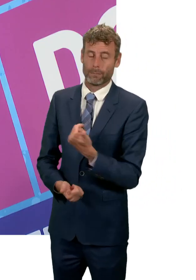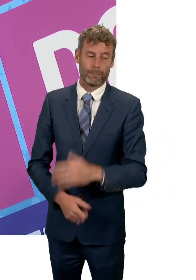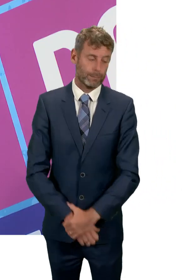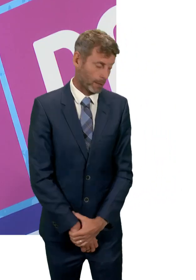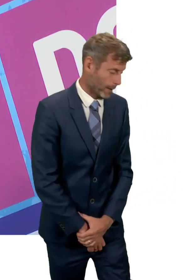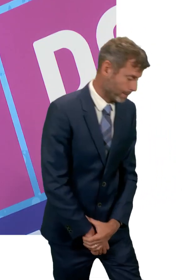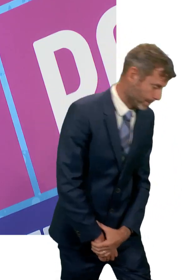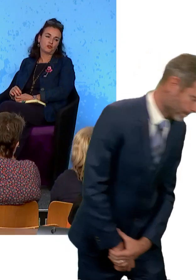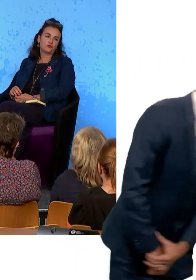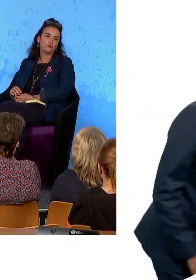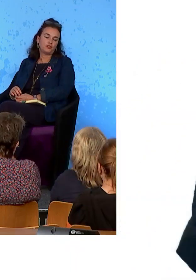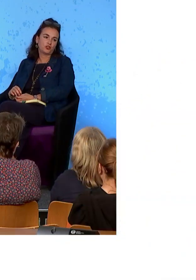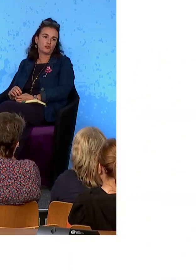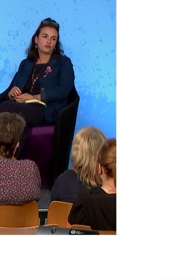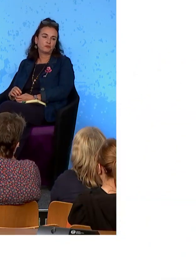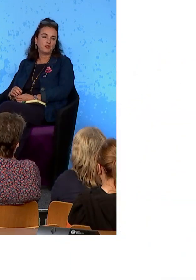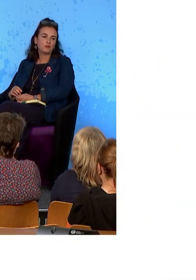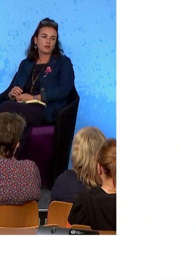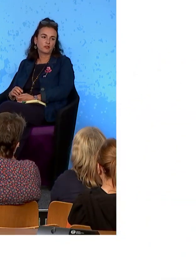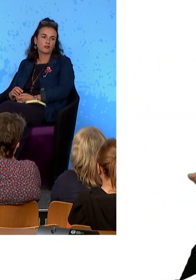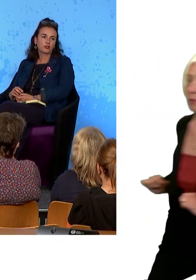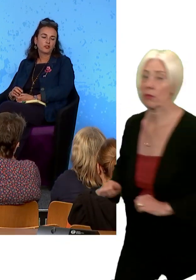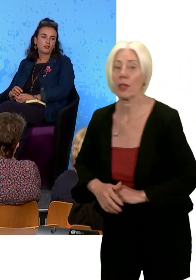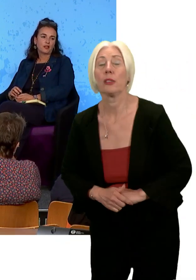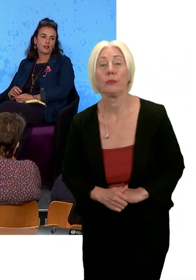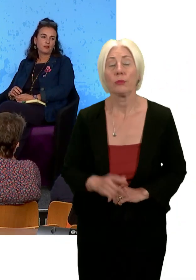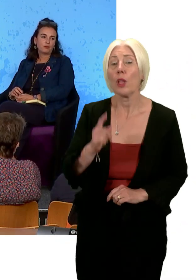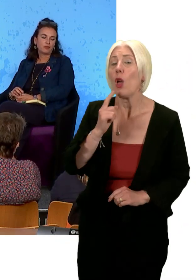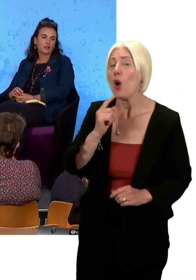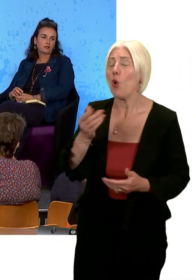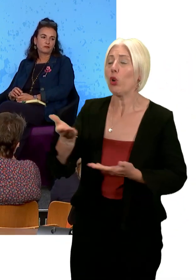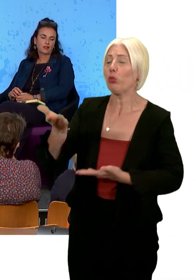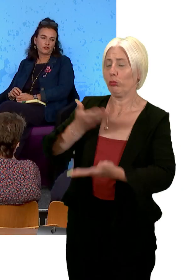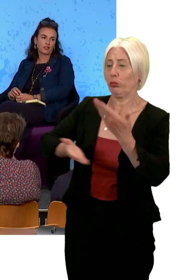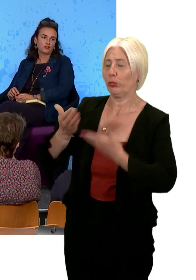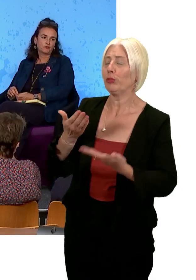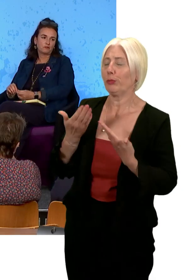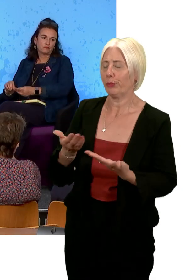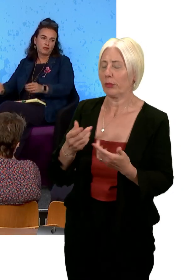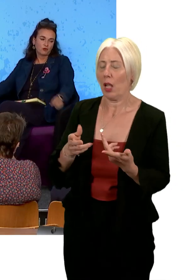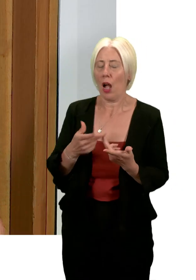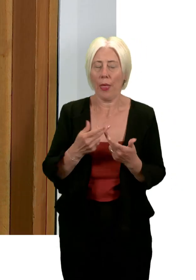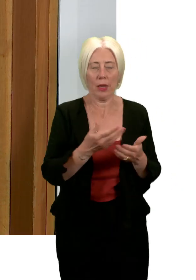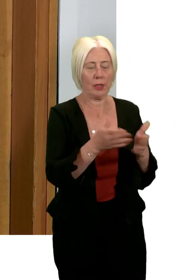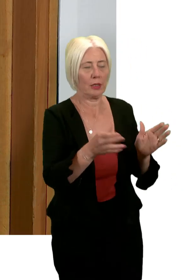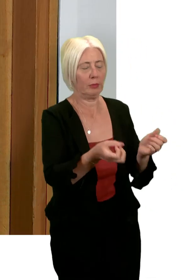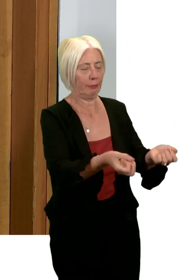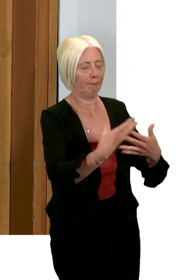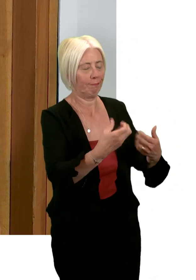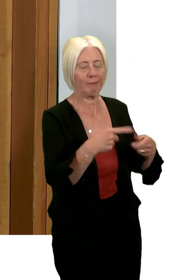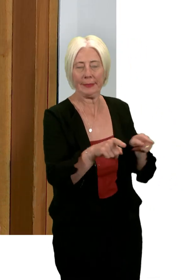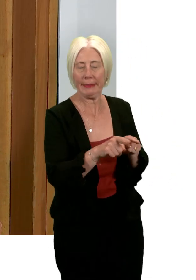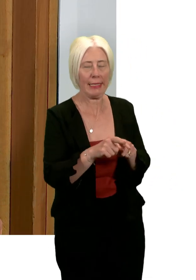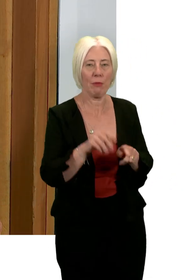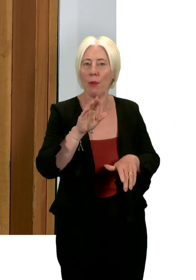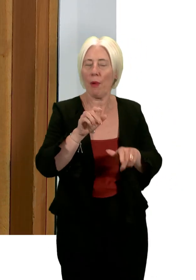reflect on what you've said has also been shared to me in our public advocate and people, families facing